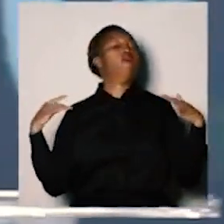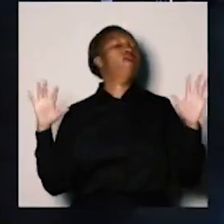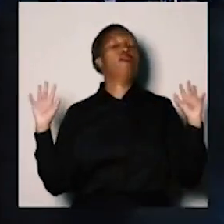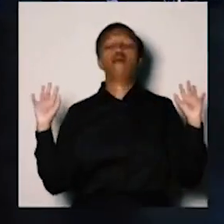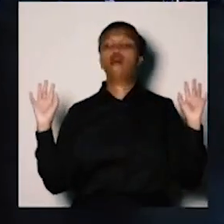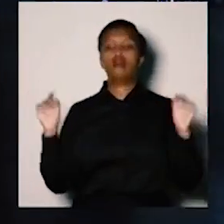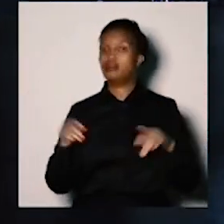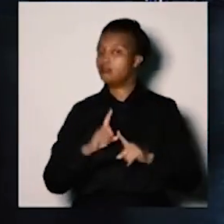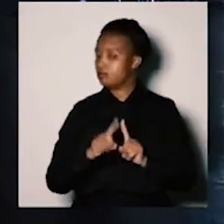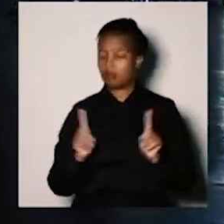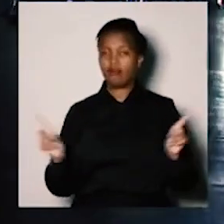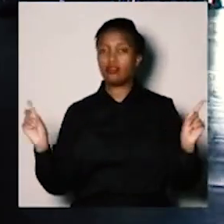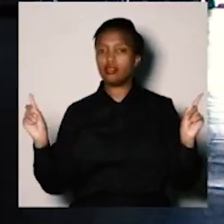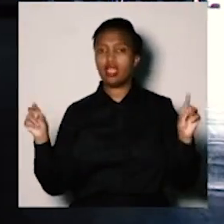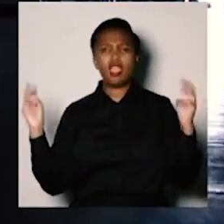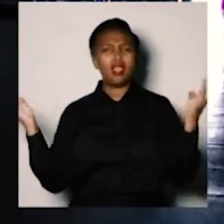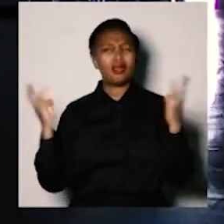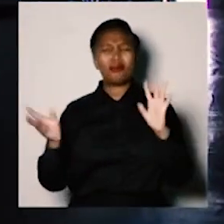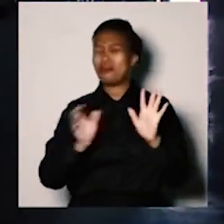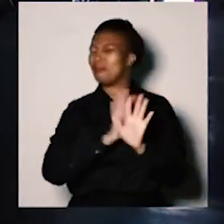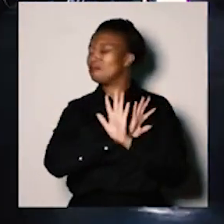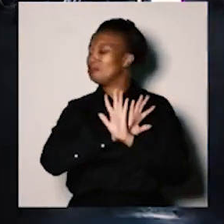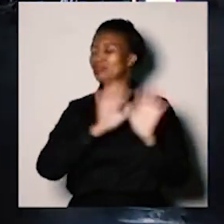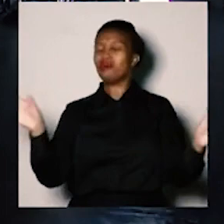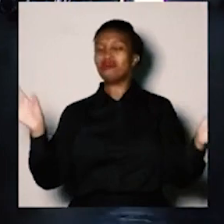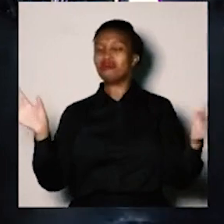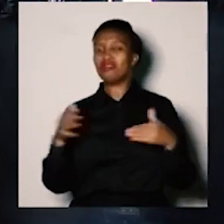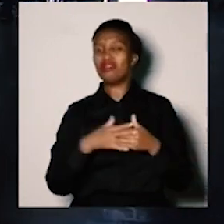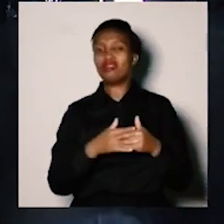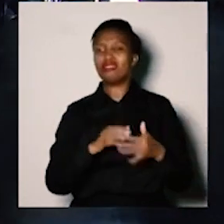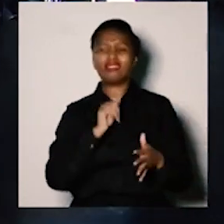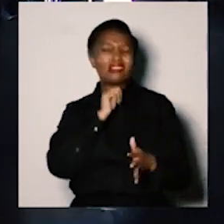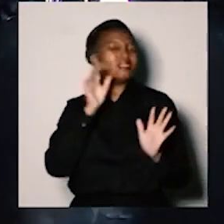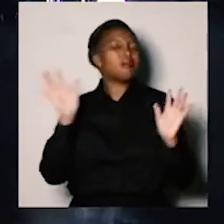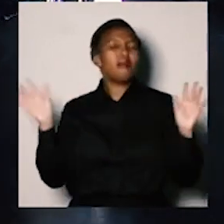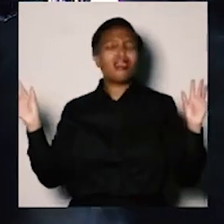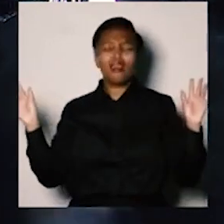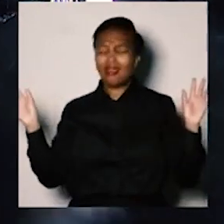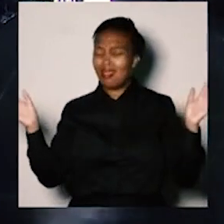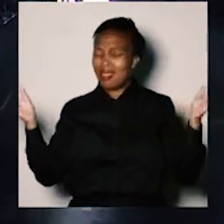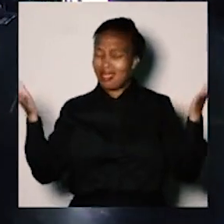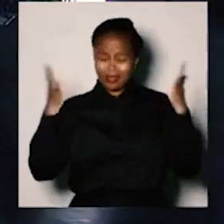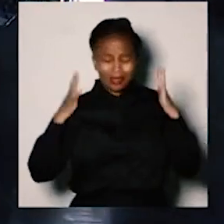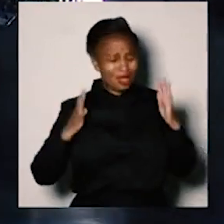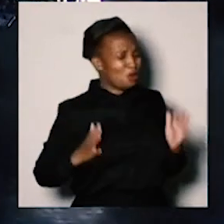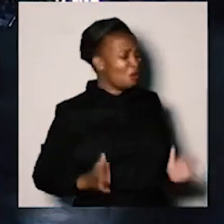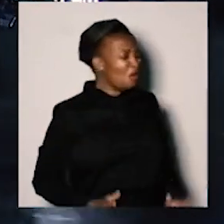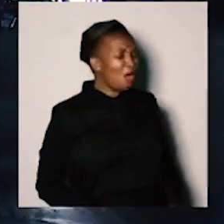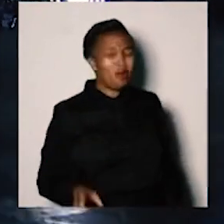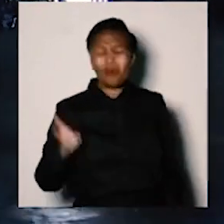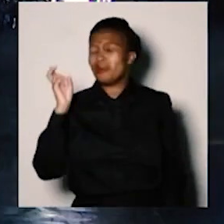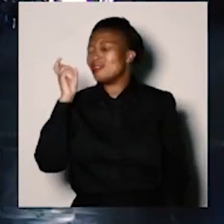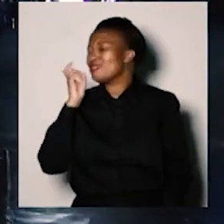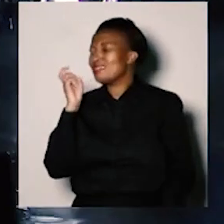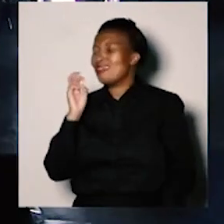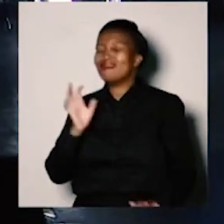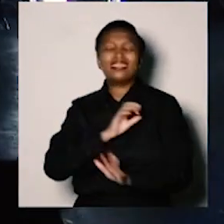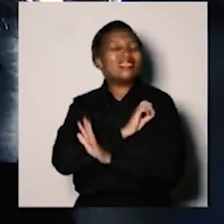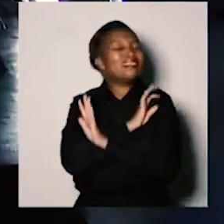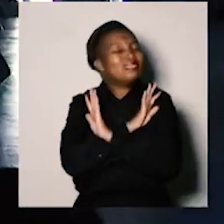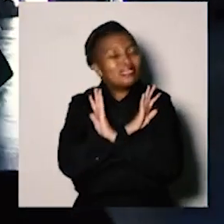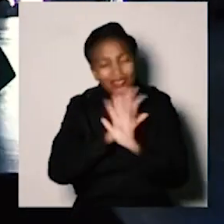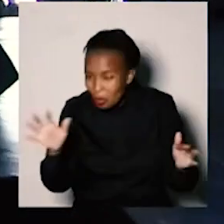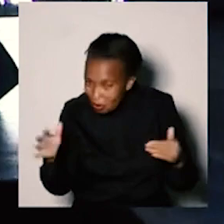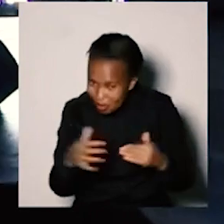It's a different time. People have another, they don't care. They don't care how they look. They don't care how they sound. They don't care about being